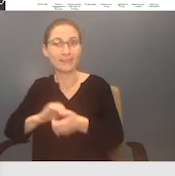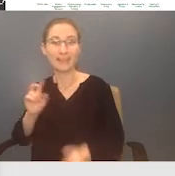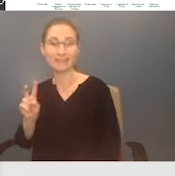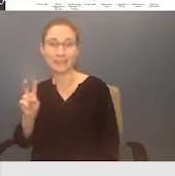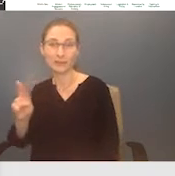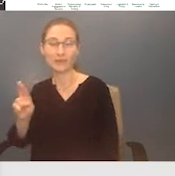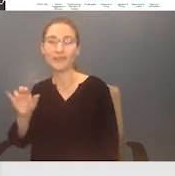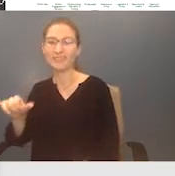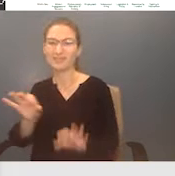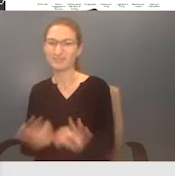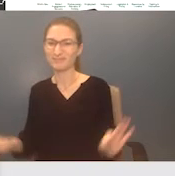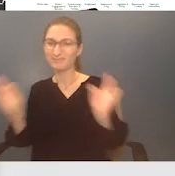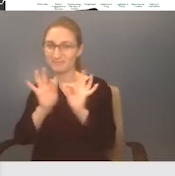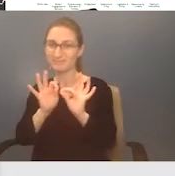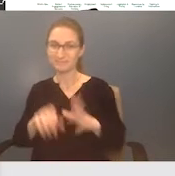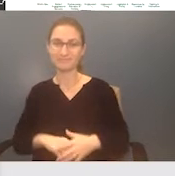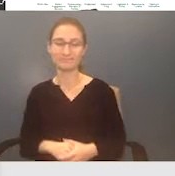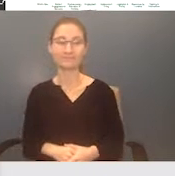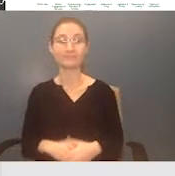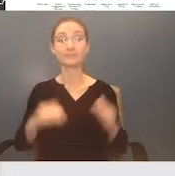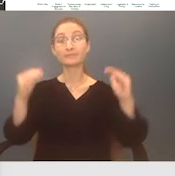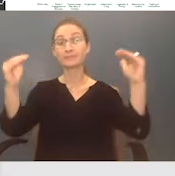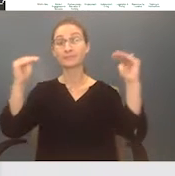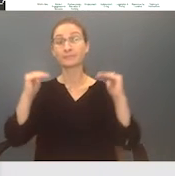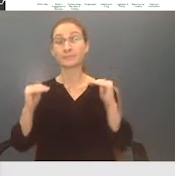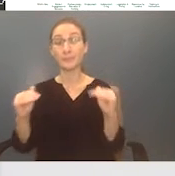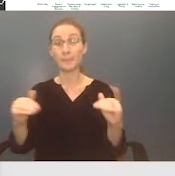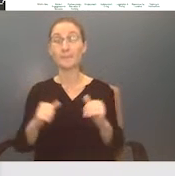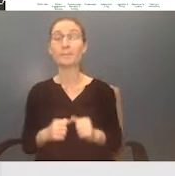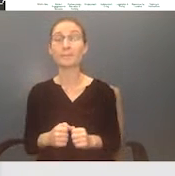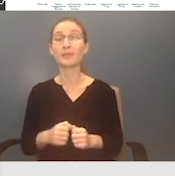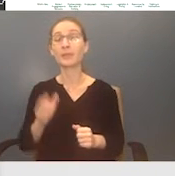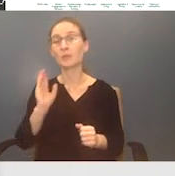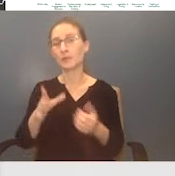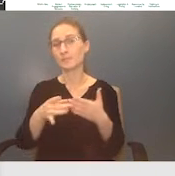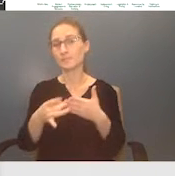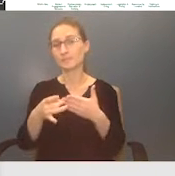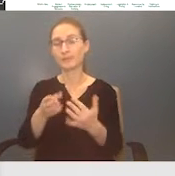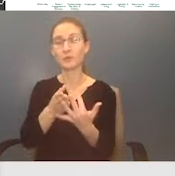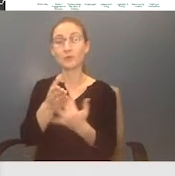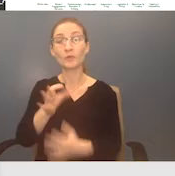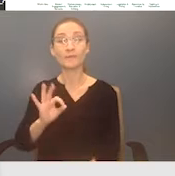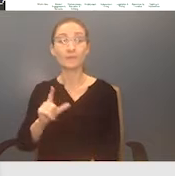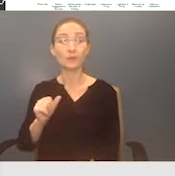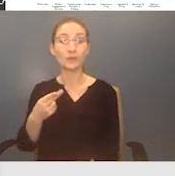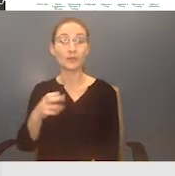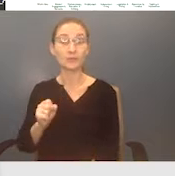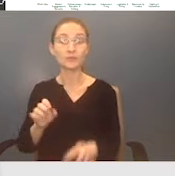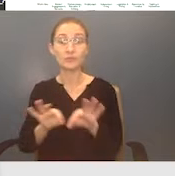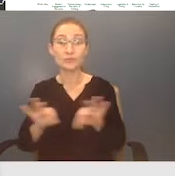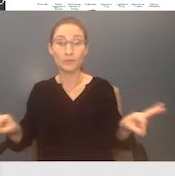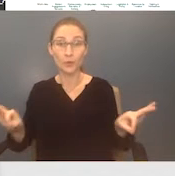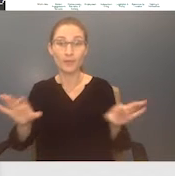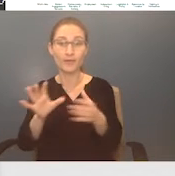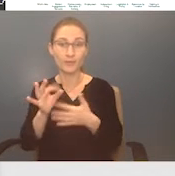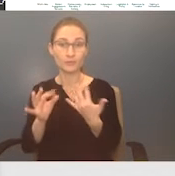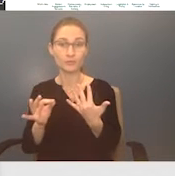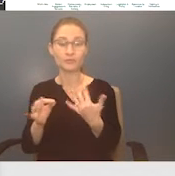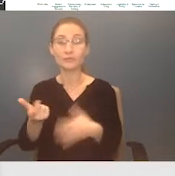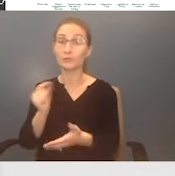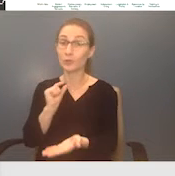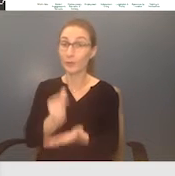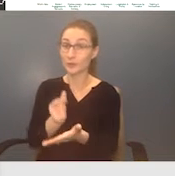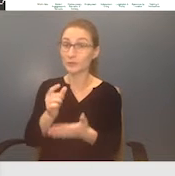Rehab is a huge deal. And then walking you through those Florida high school diploma options, graduation options.